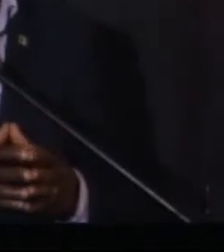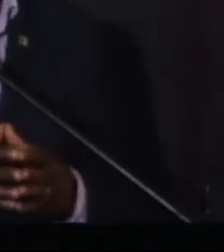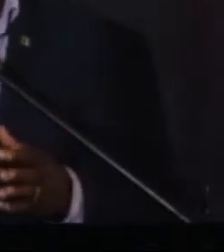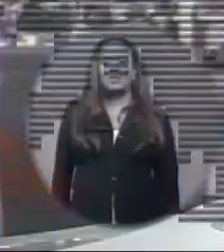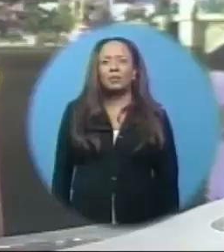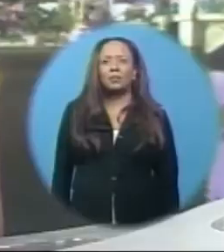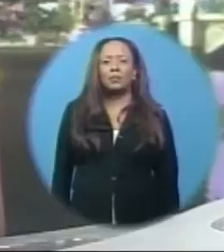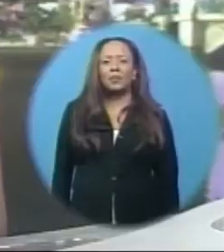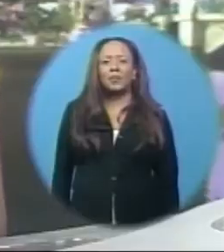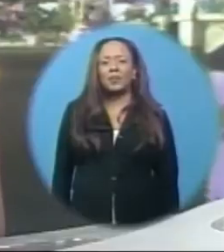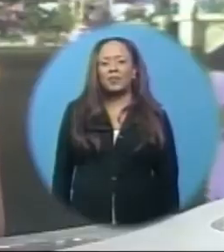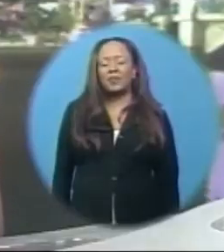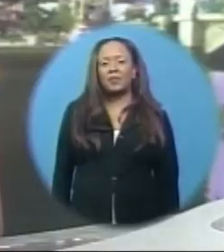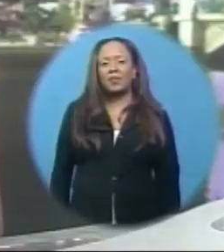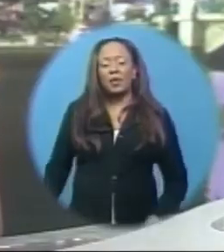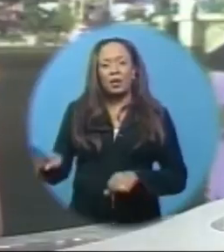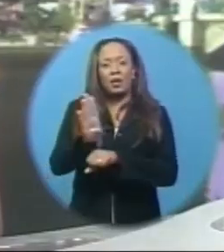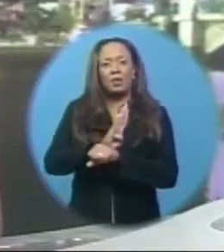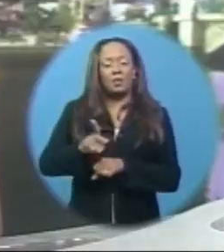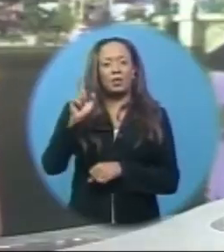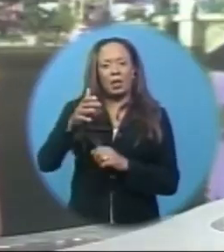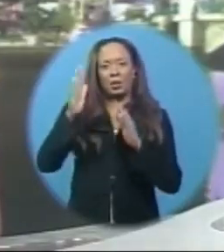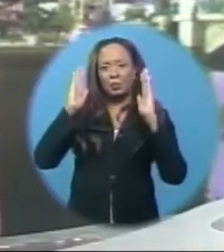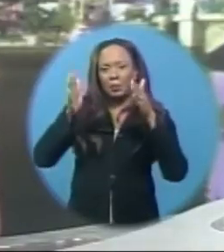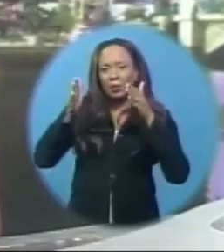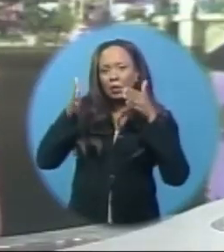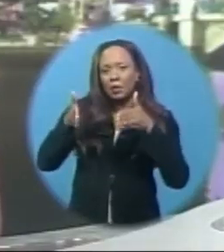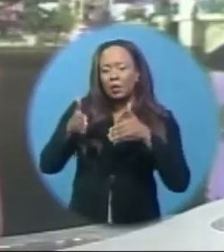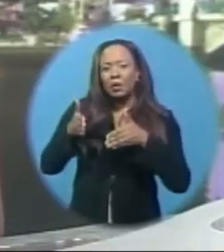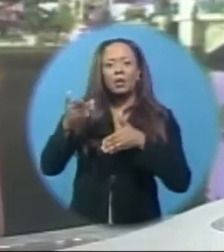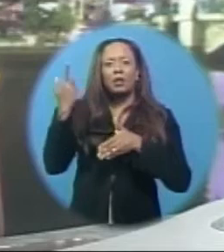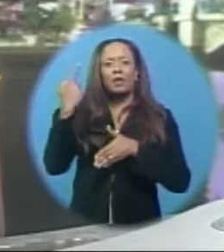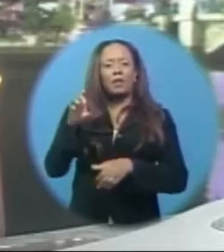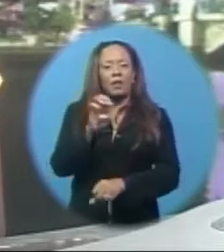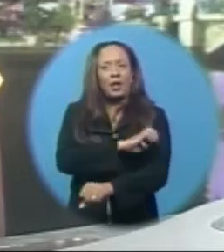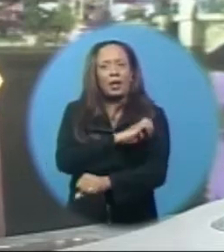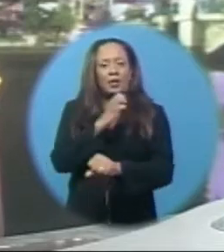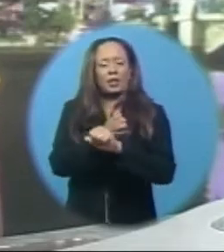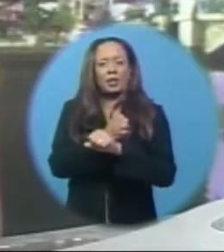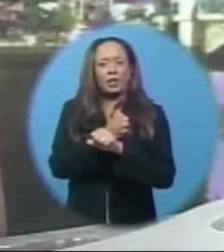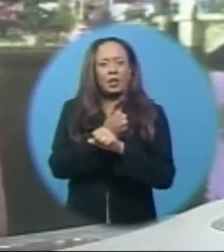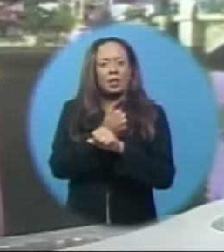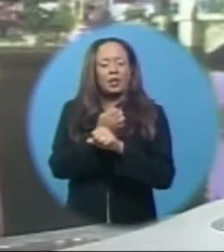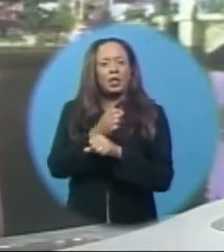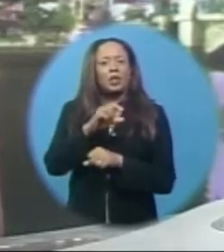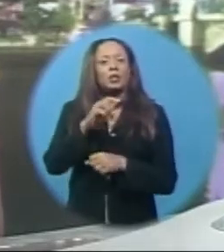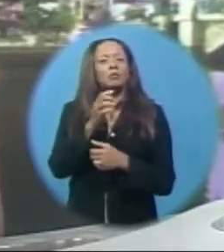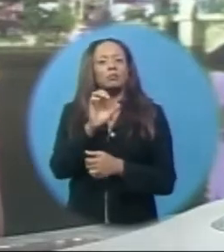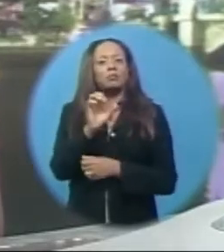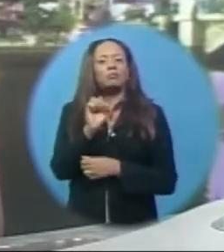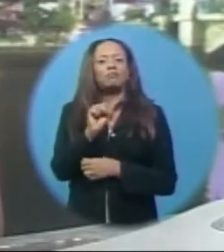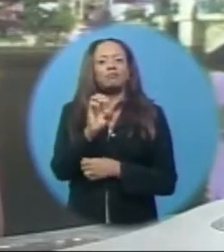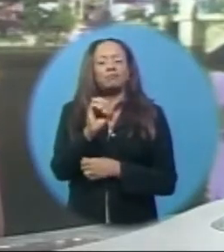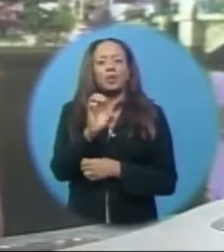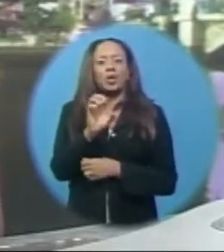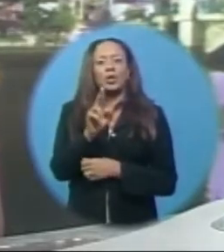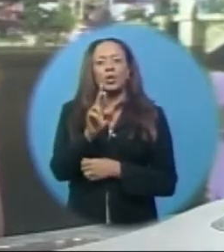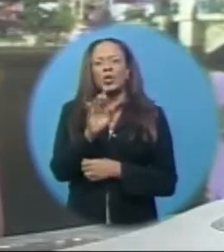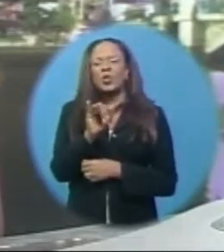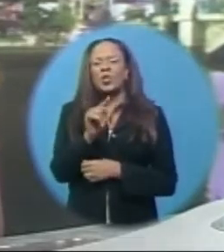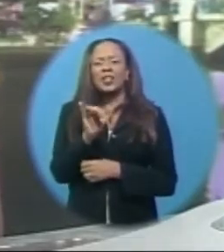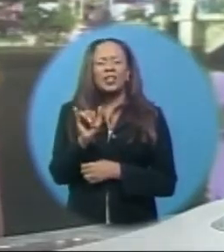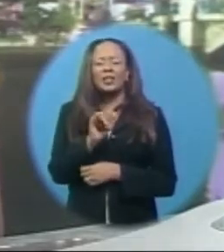here. Barbados will need to pay greater attention to the issue of its energy security. That's the view of economist Jeremy